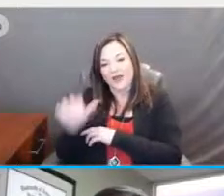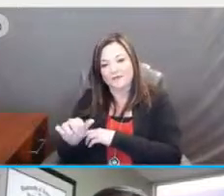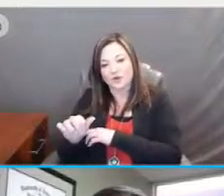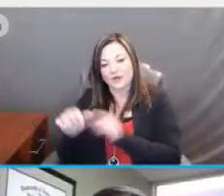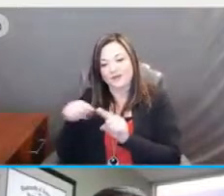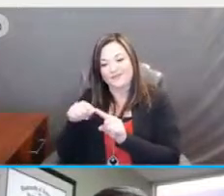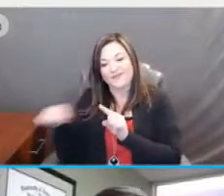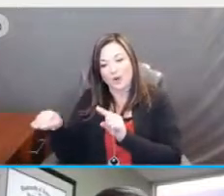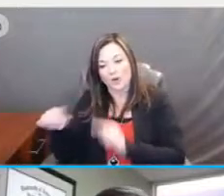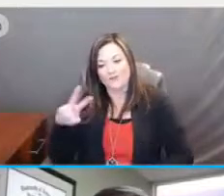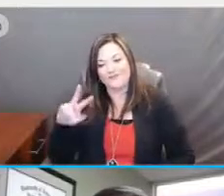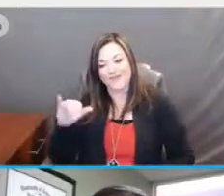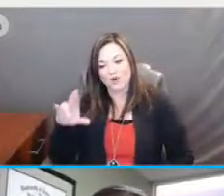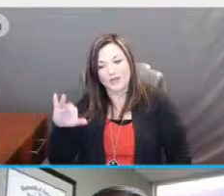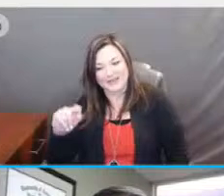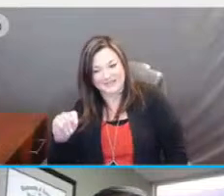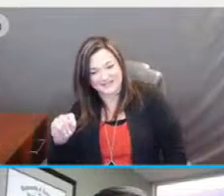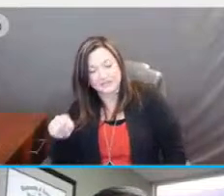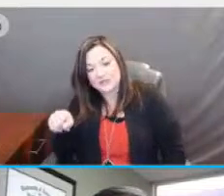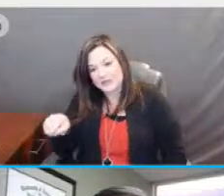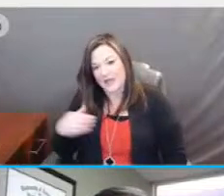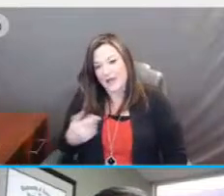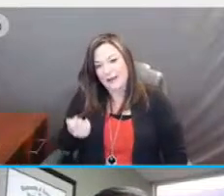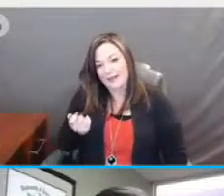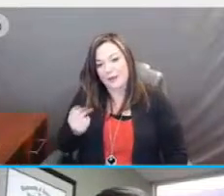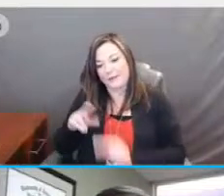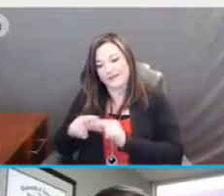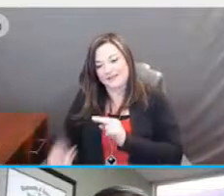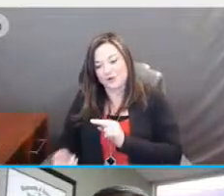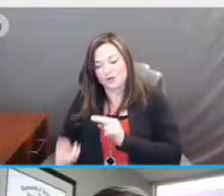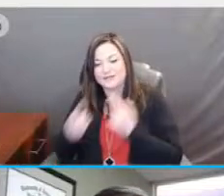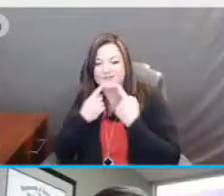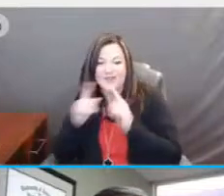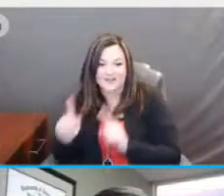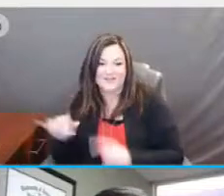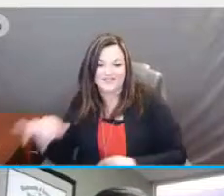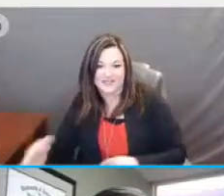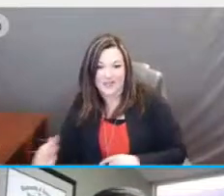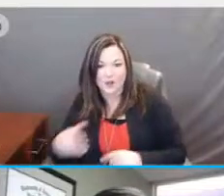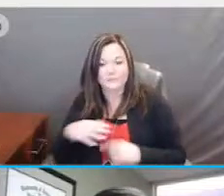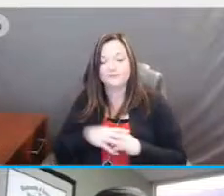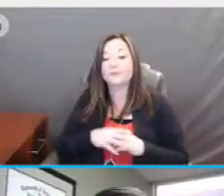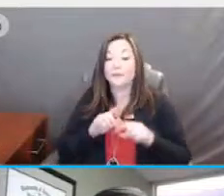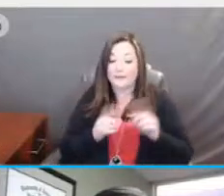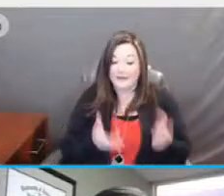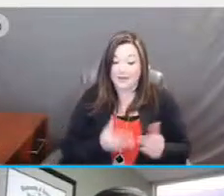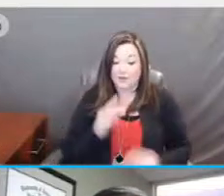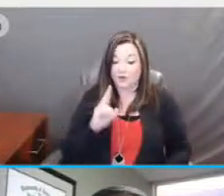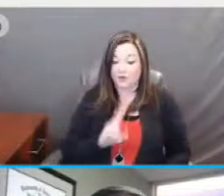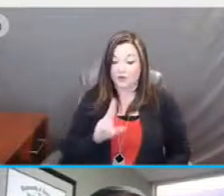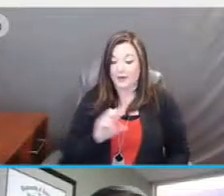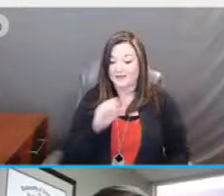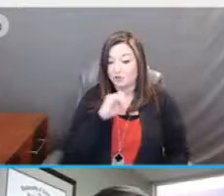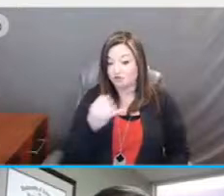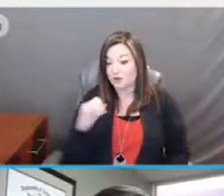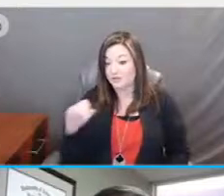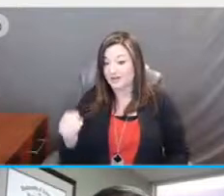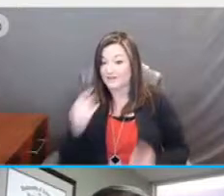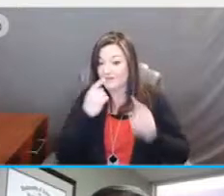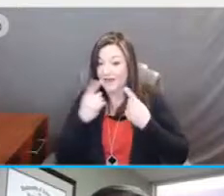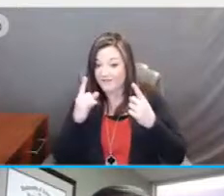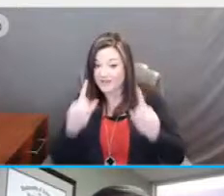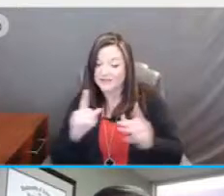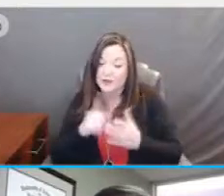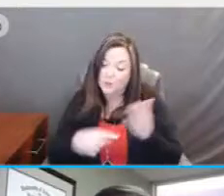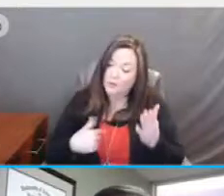variant, which had a little bit decreased efficacy. In the US, the Johnson & Johnson efficacy, from what we have available,